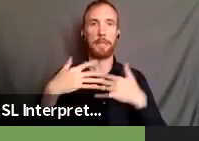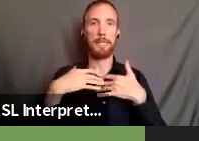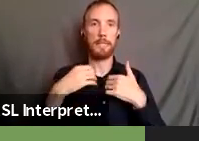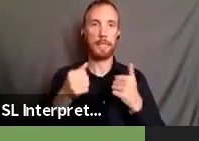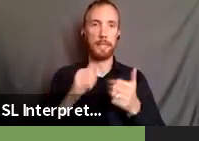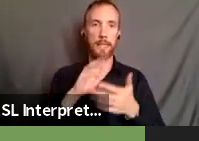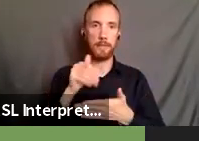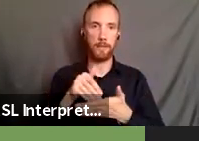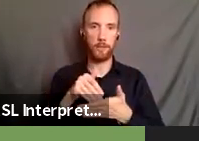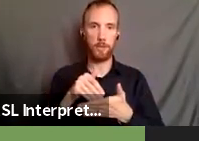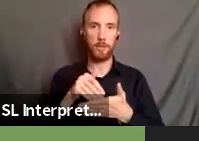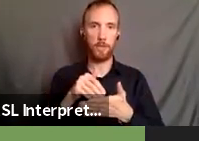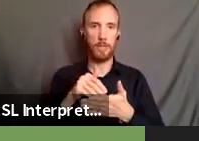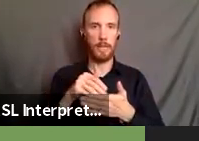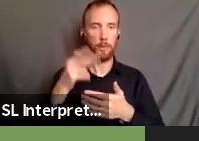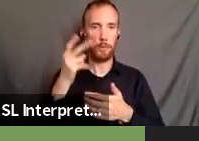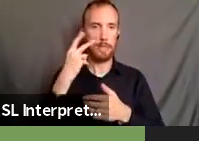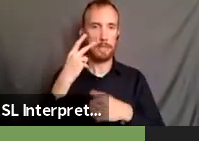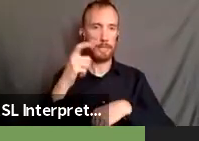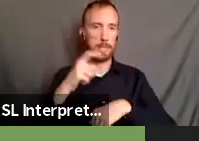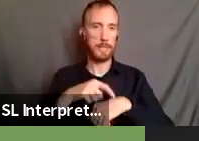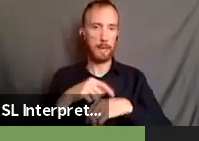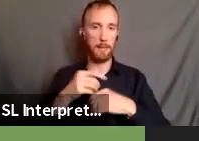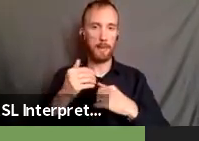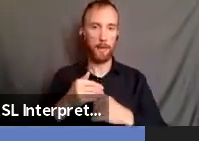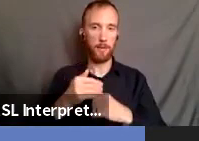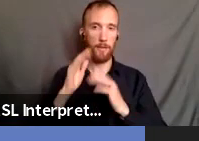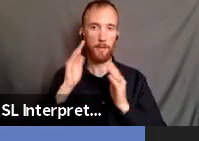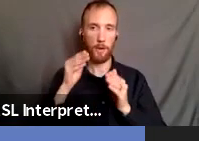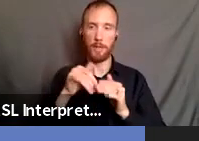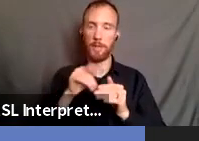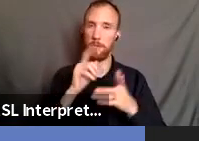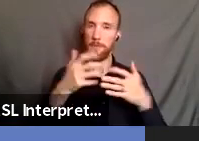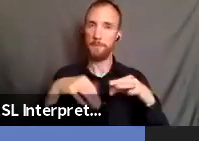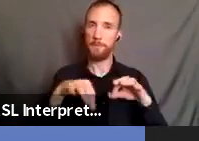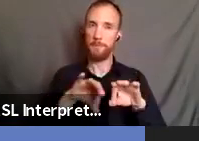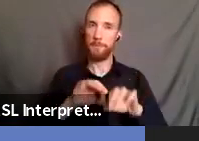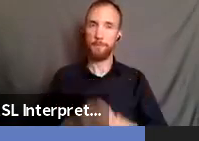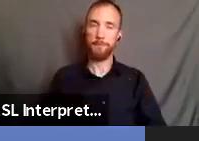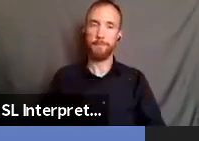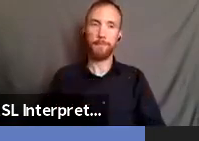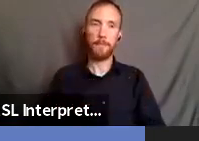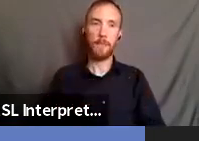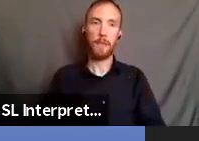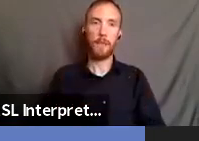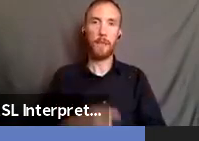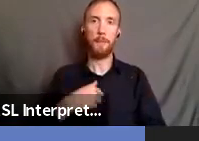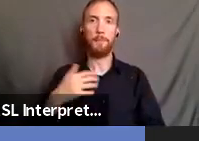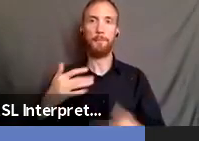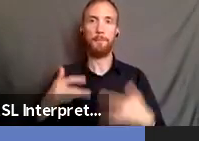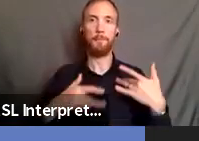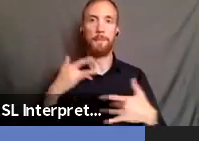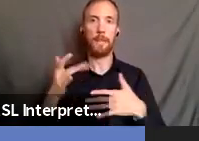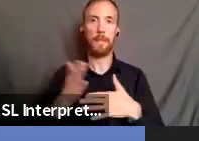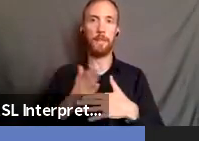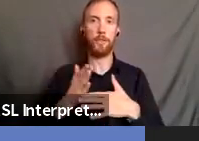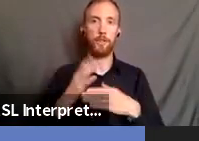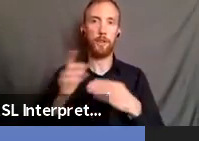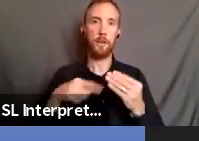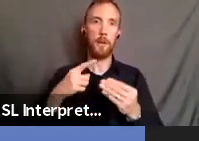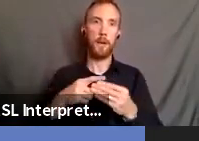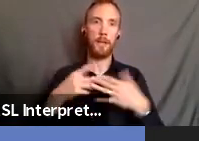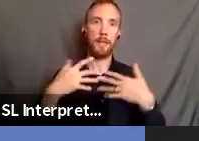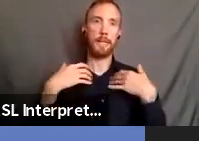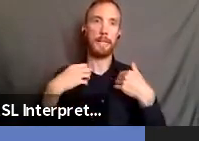timing is appropriate for us to focus on this so i'm pleased to share with you a little bit about our healing centered project